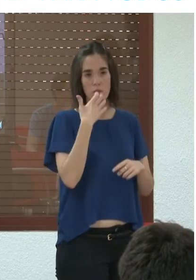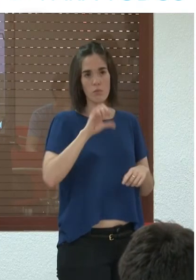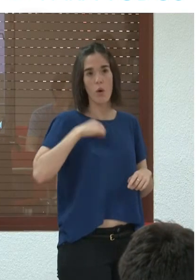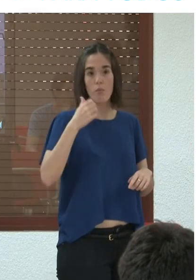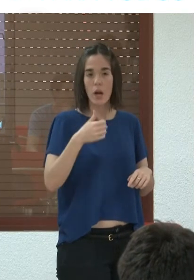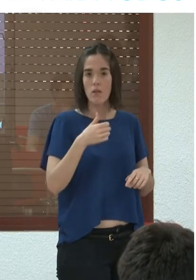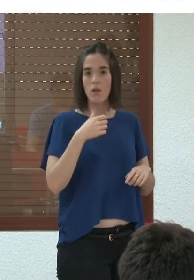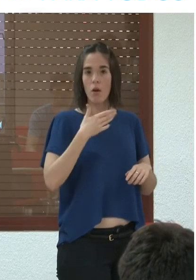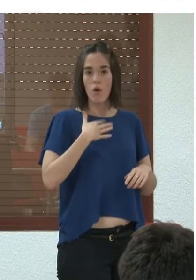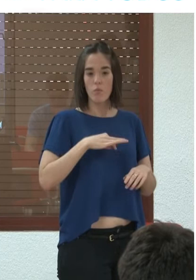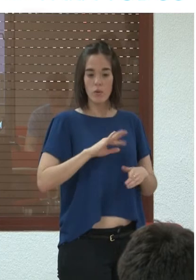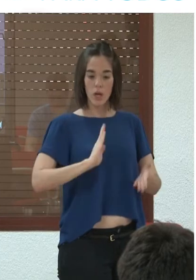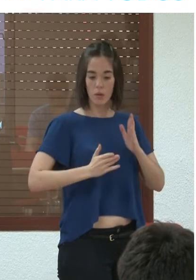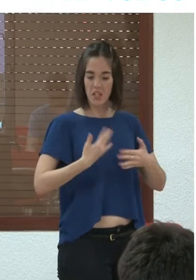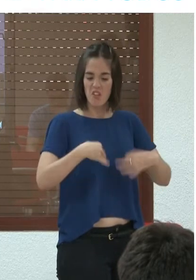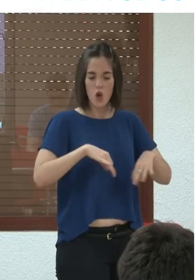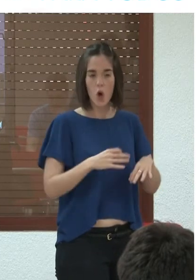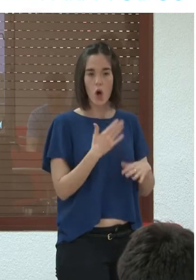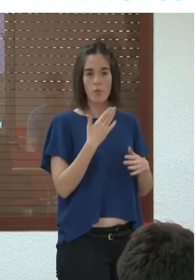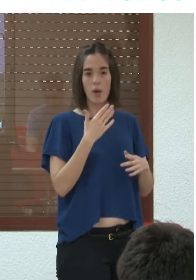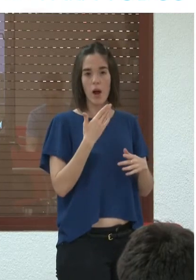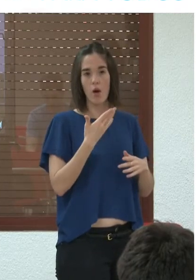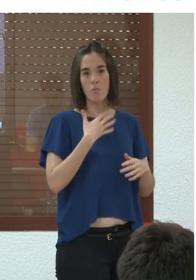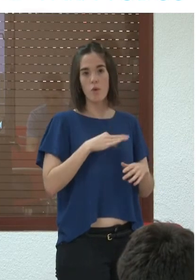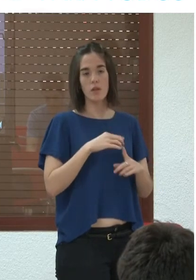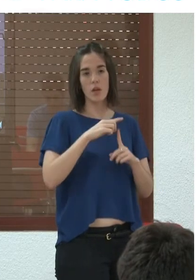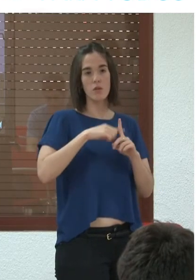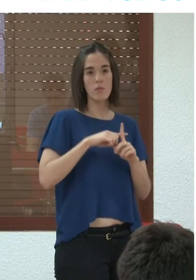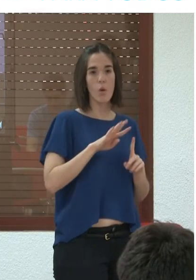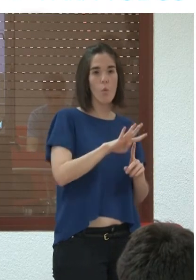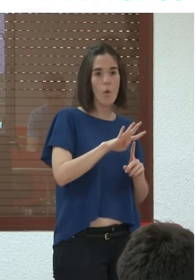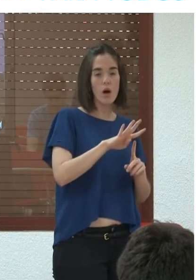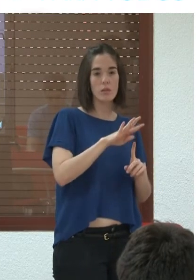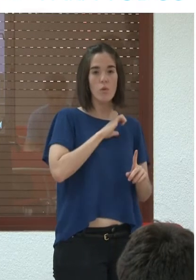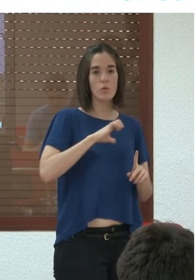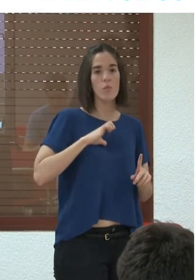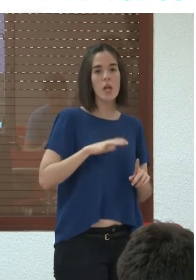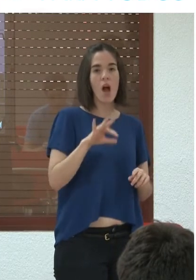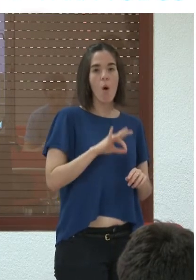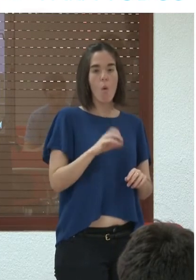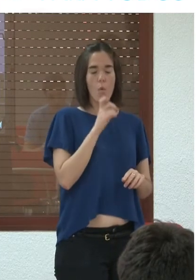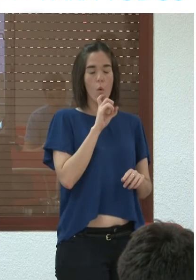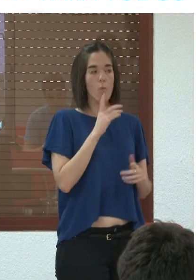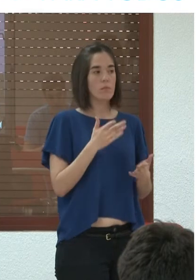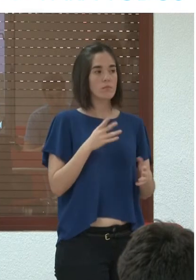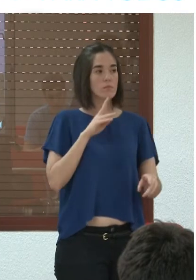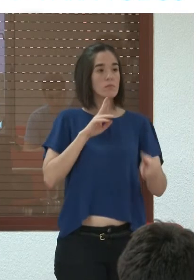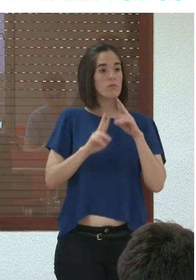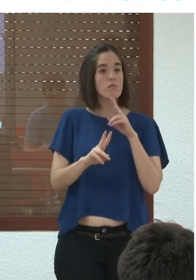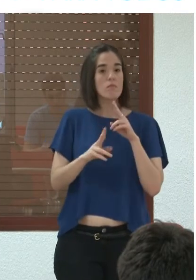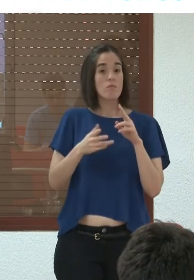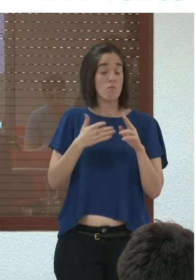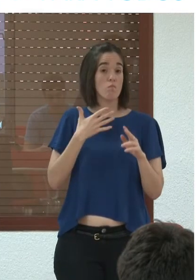these robots for children who have not undergone surgery, maybe in rehabilitation on children with level 4